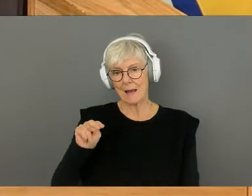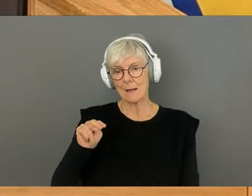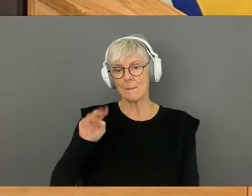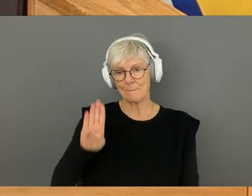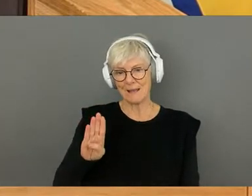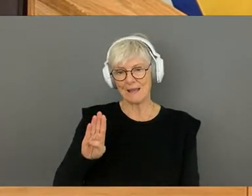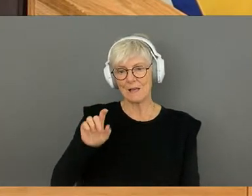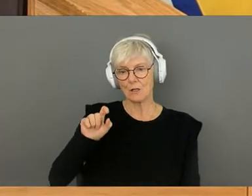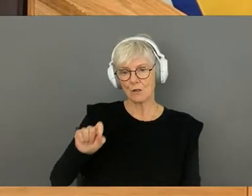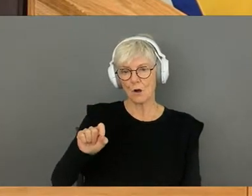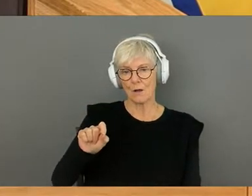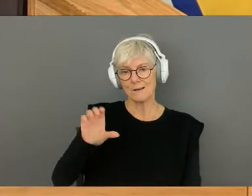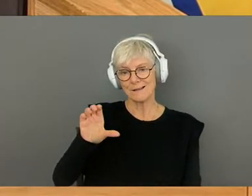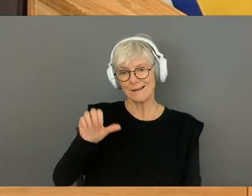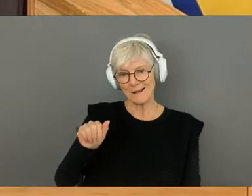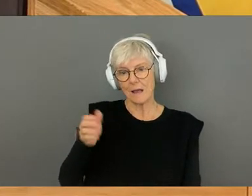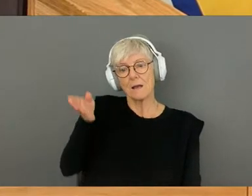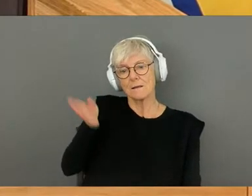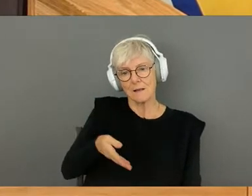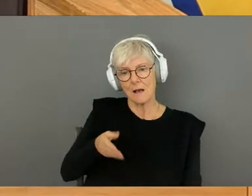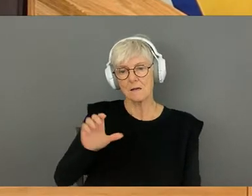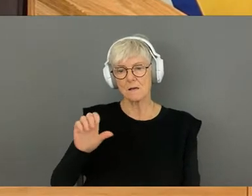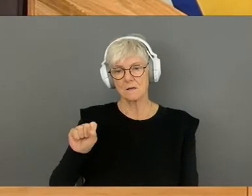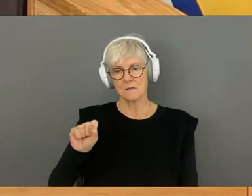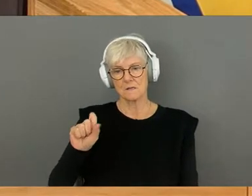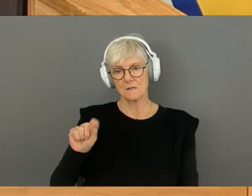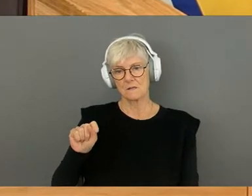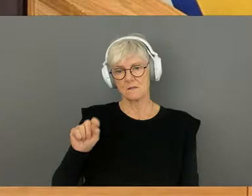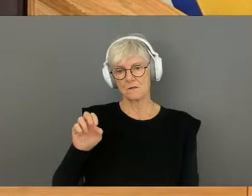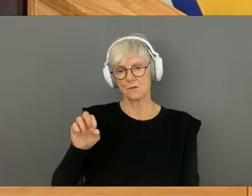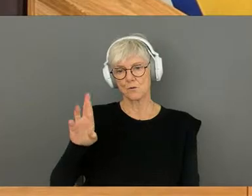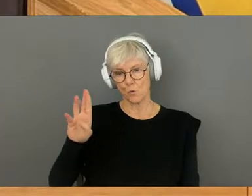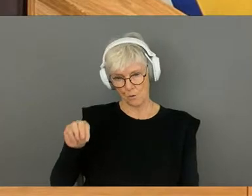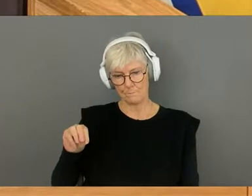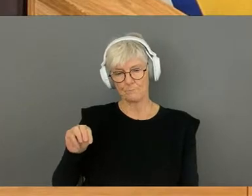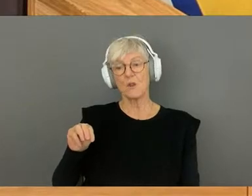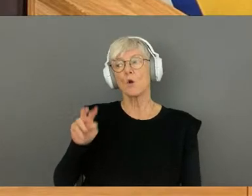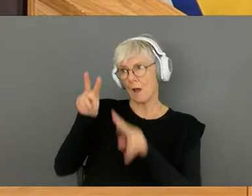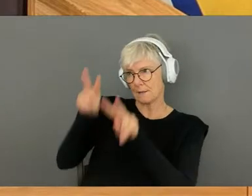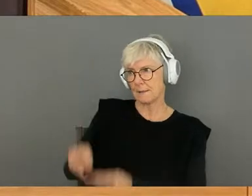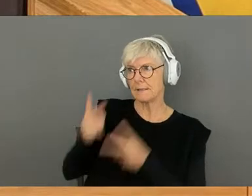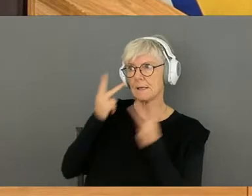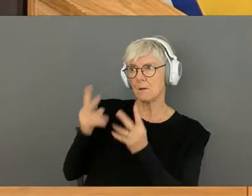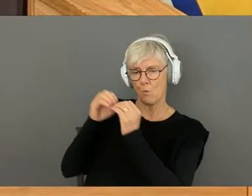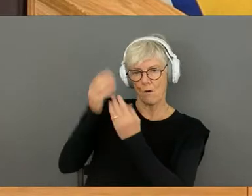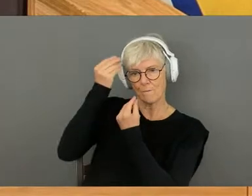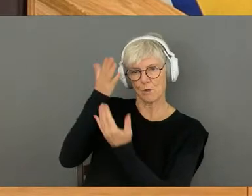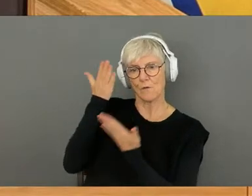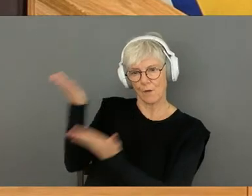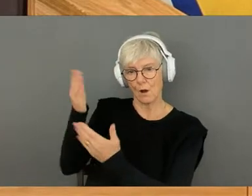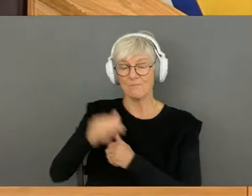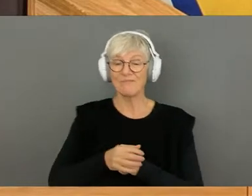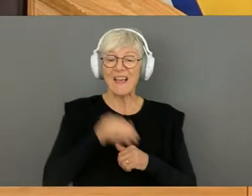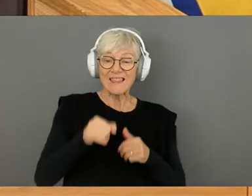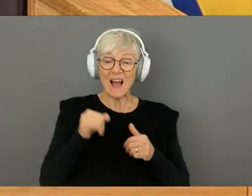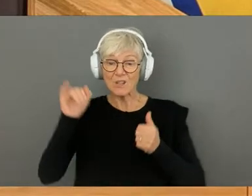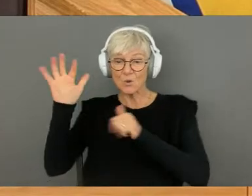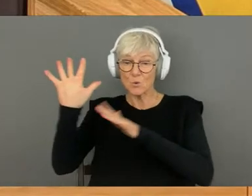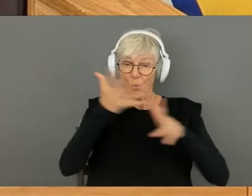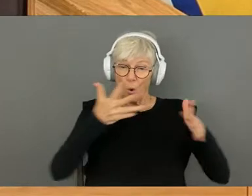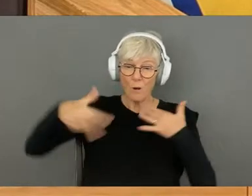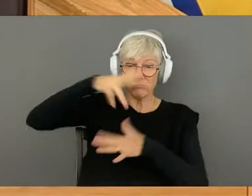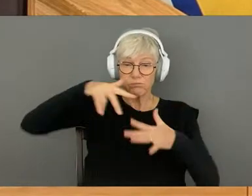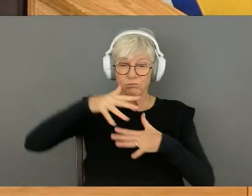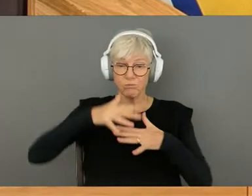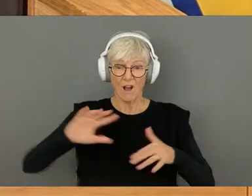gnb.ca/storm. Ladies and gentlemen, this isn't our first storm. It certainly won't be our last. And every event that happens, we learn